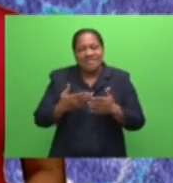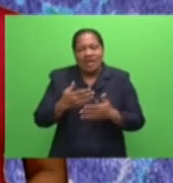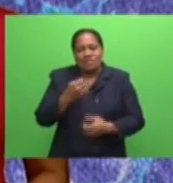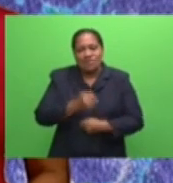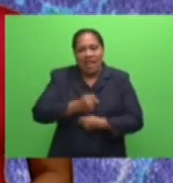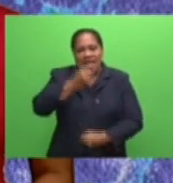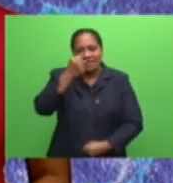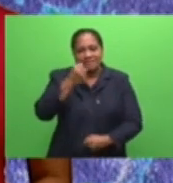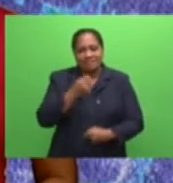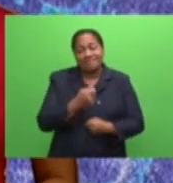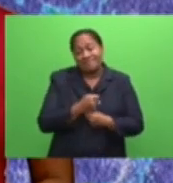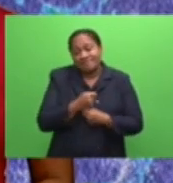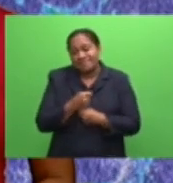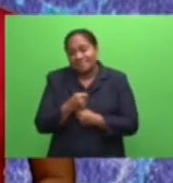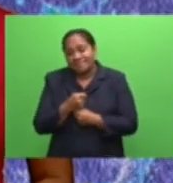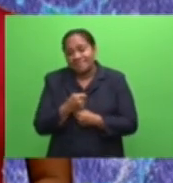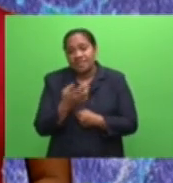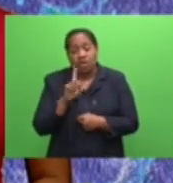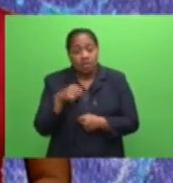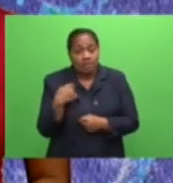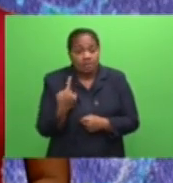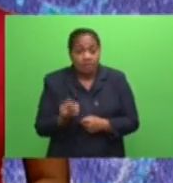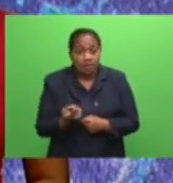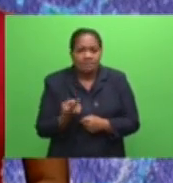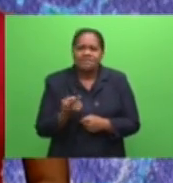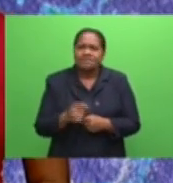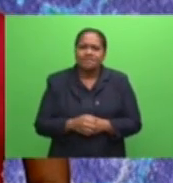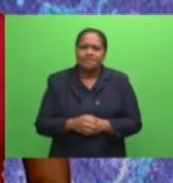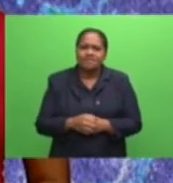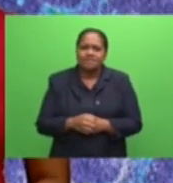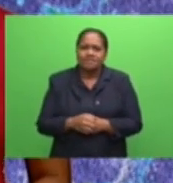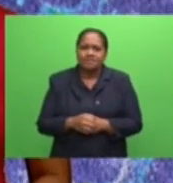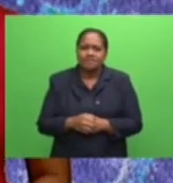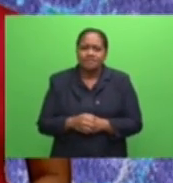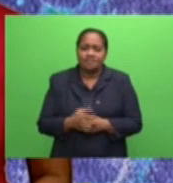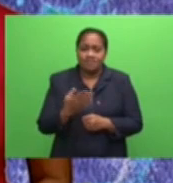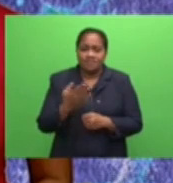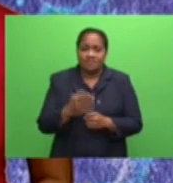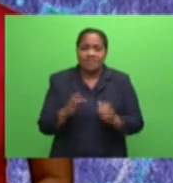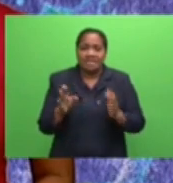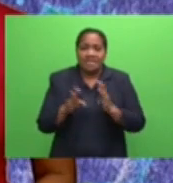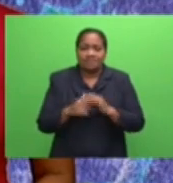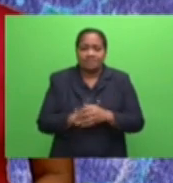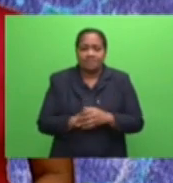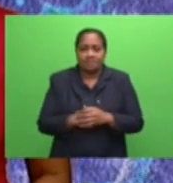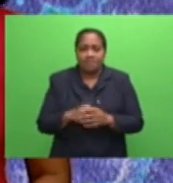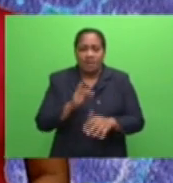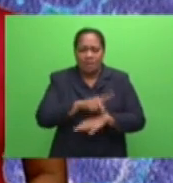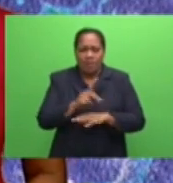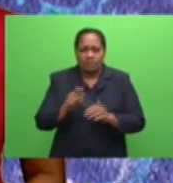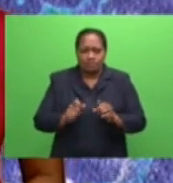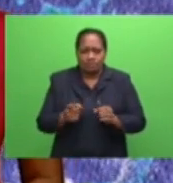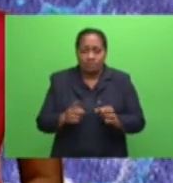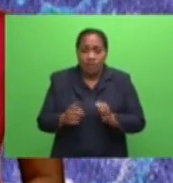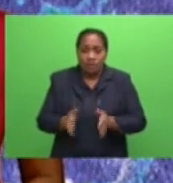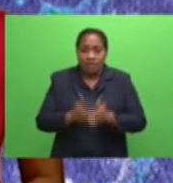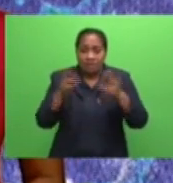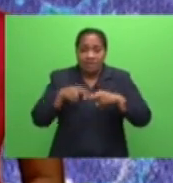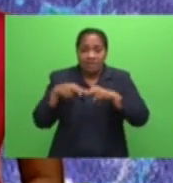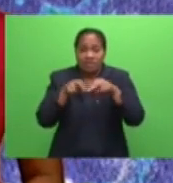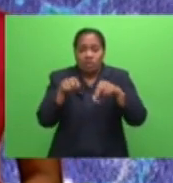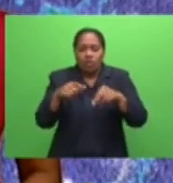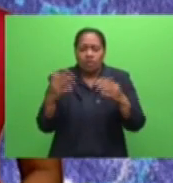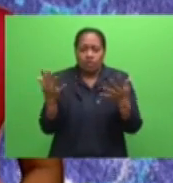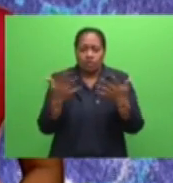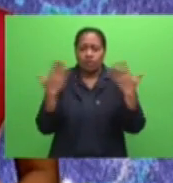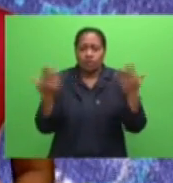time. Tomorrow's temps, the hidden paradise of Fiji will be the coolest spot in the country at 28